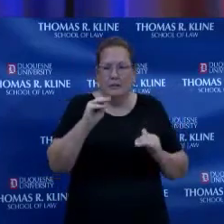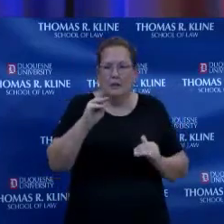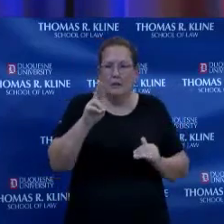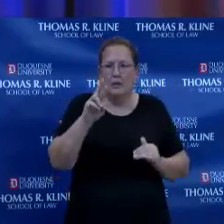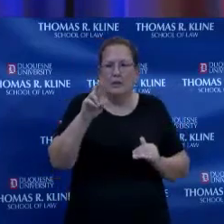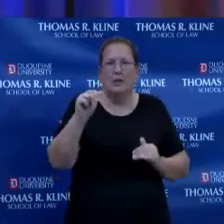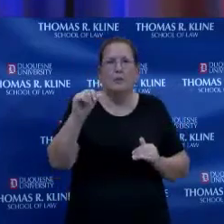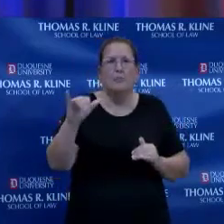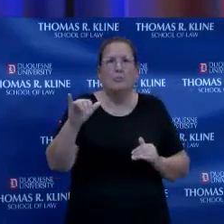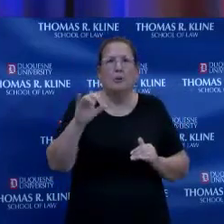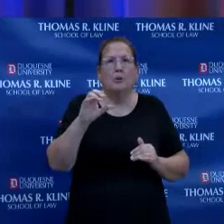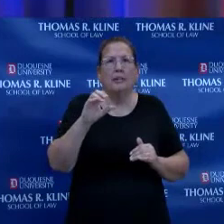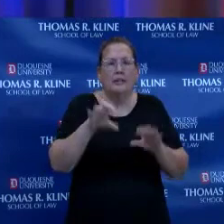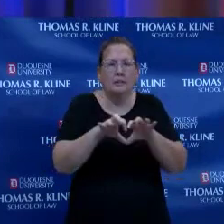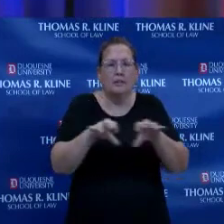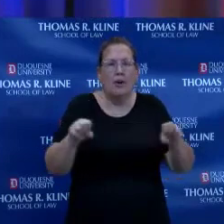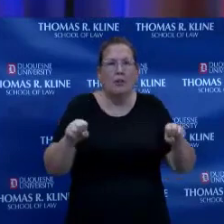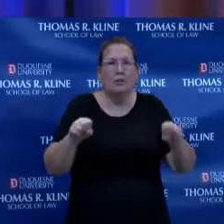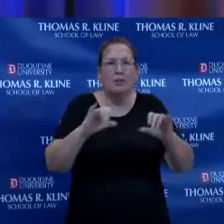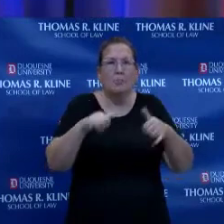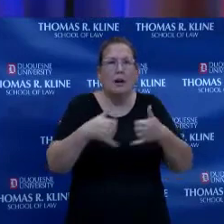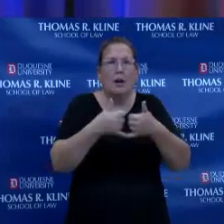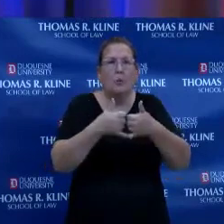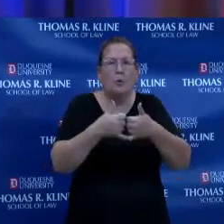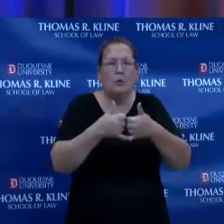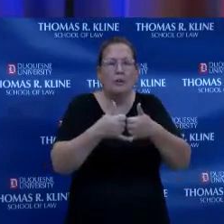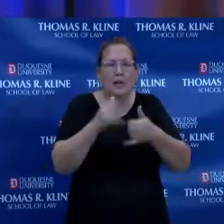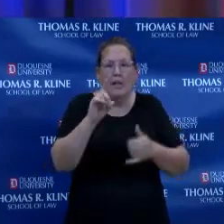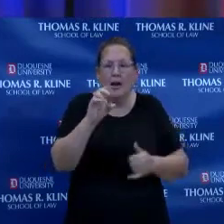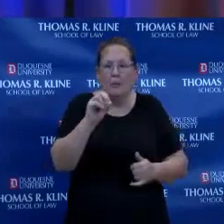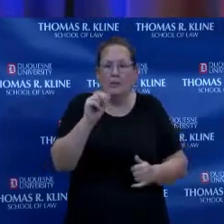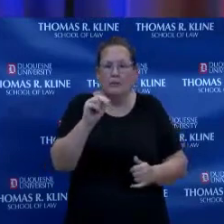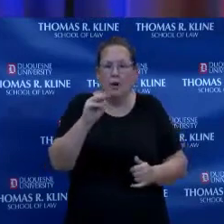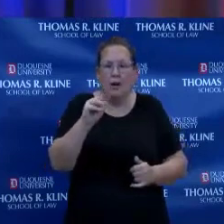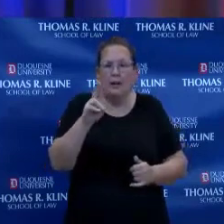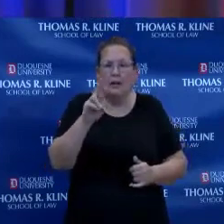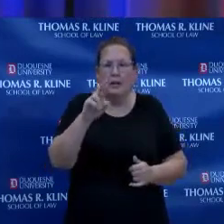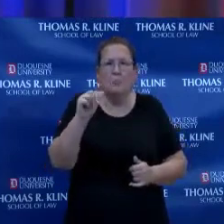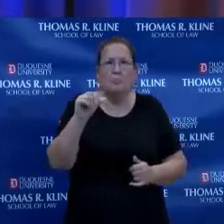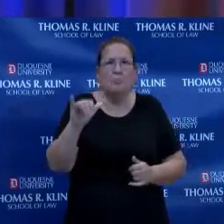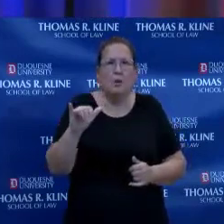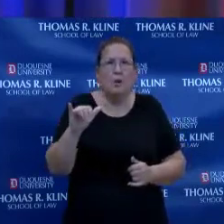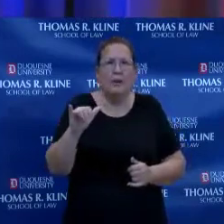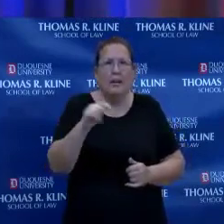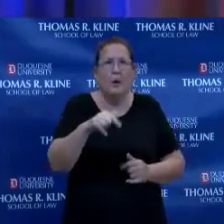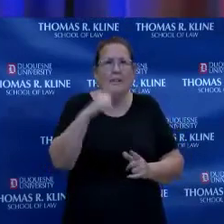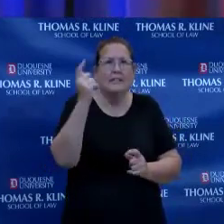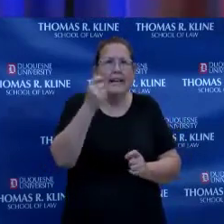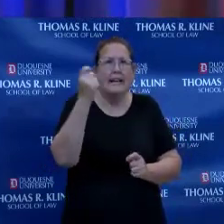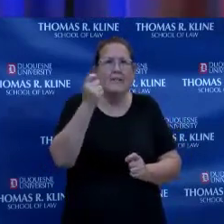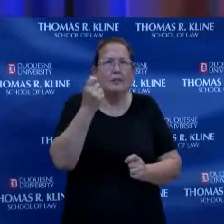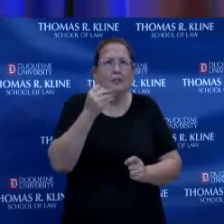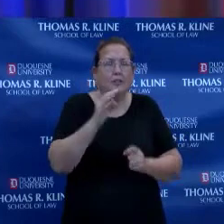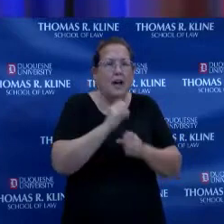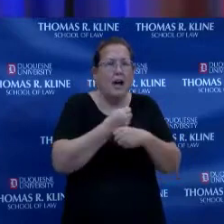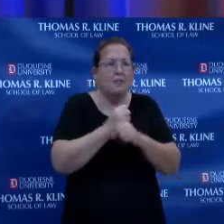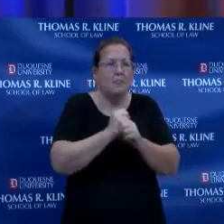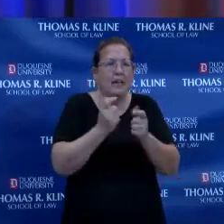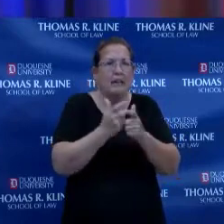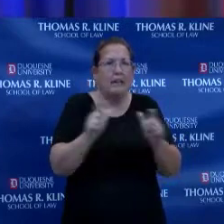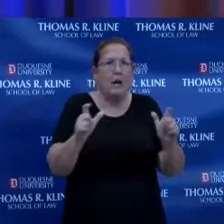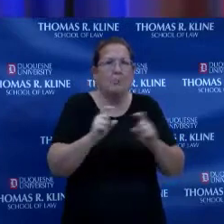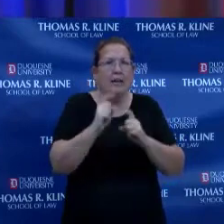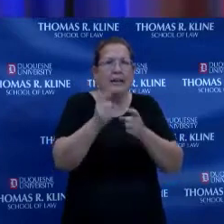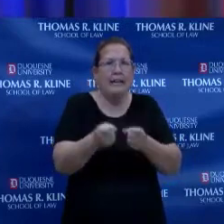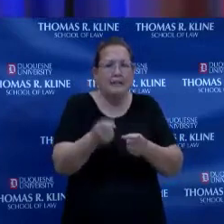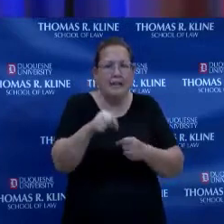Faculty Award. In 2011, Chancellor John Murray honored the school's 100th anniversary by making a substantial gift. And this